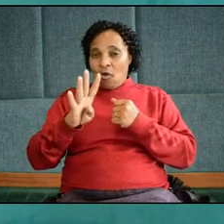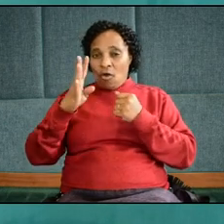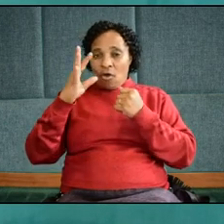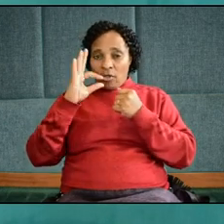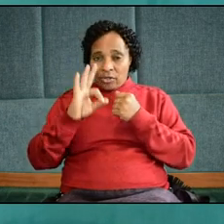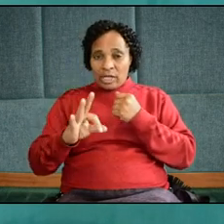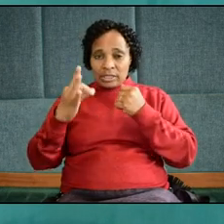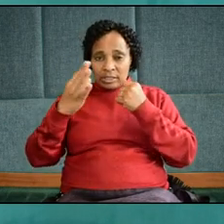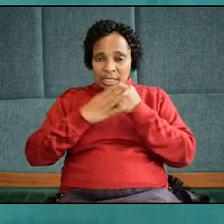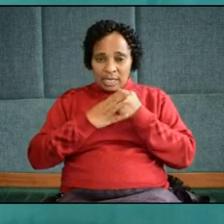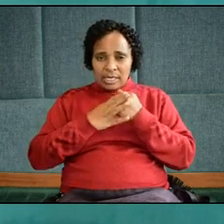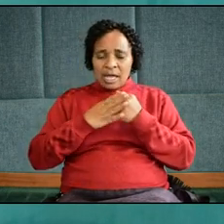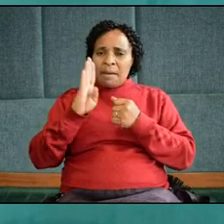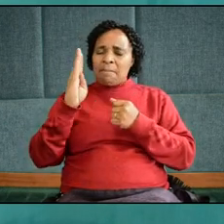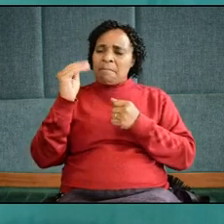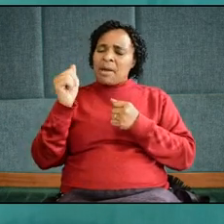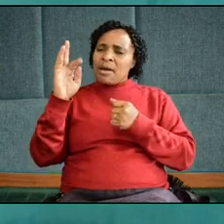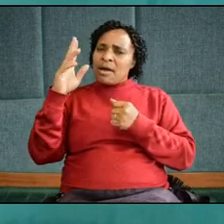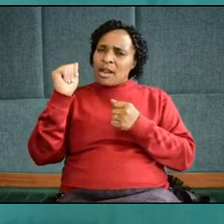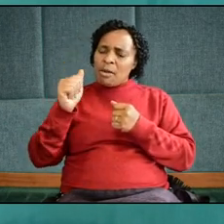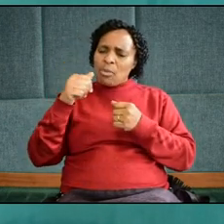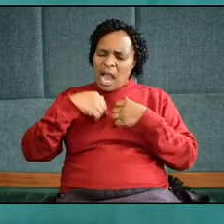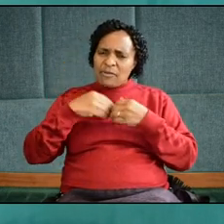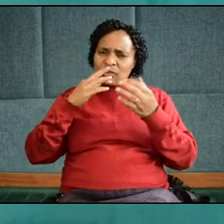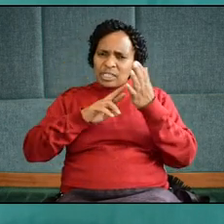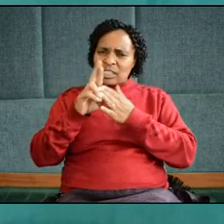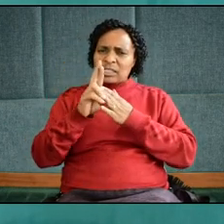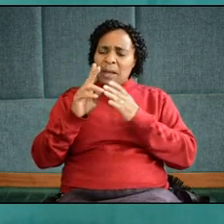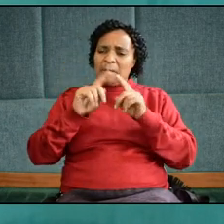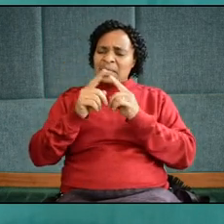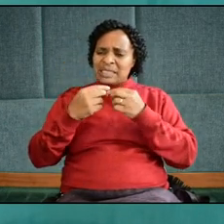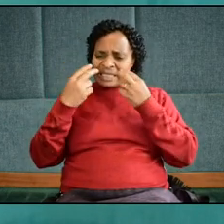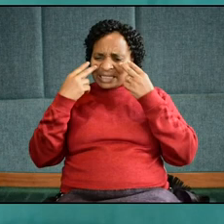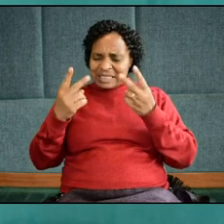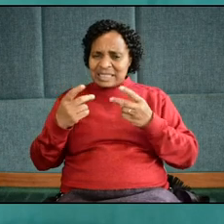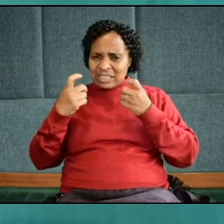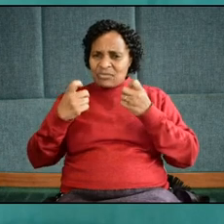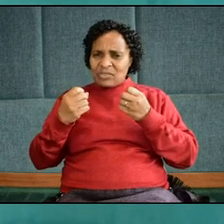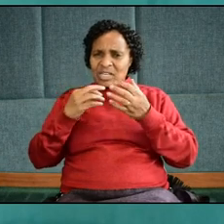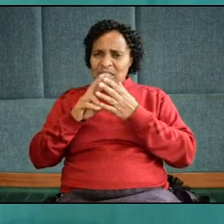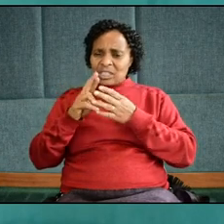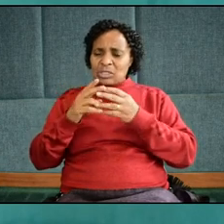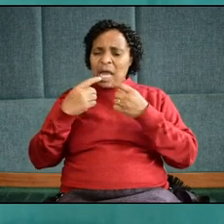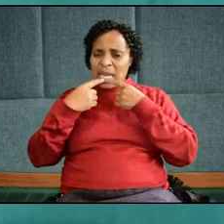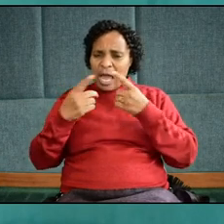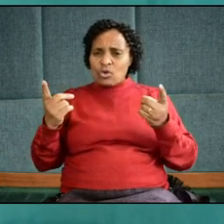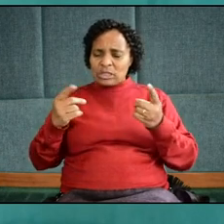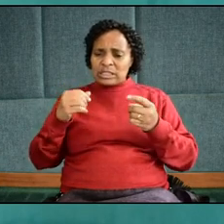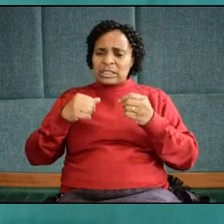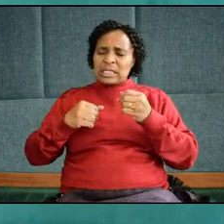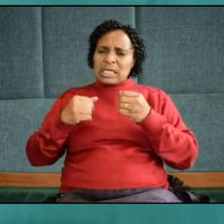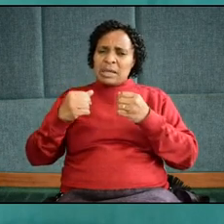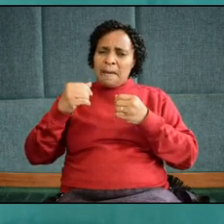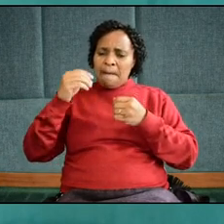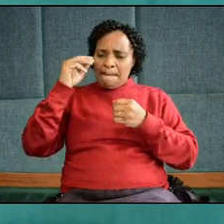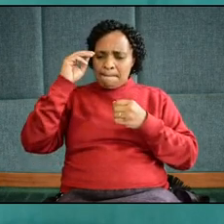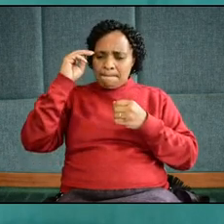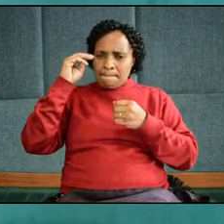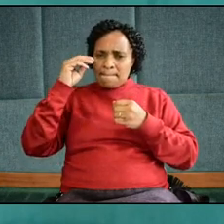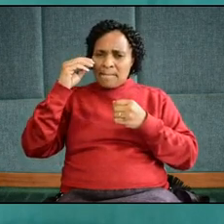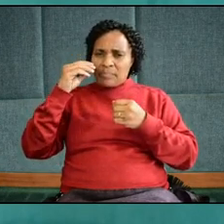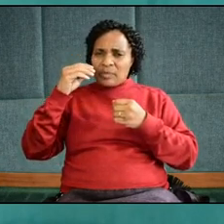of unrighteousness, the sin of covetousness, which God declares to be idolatry, had made him a